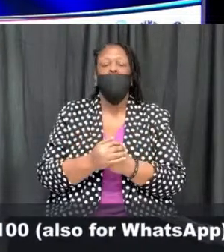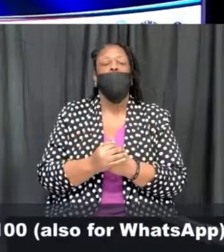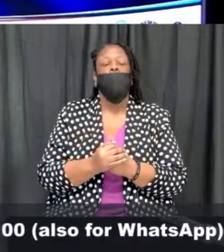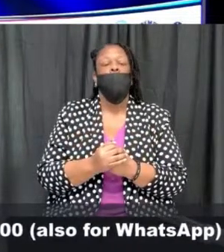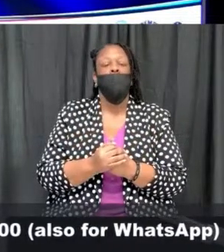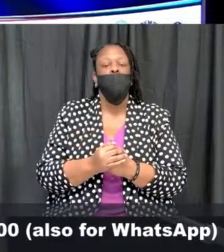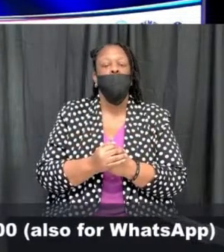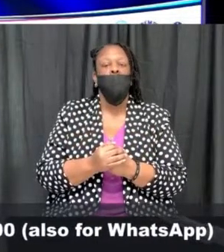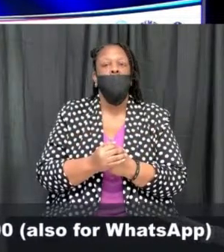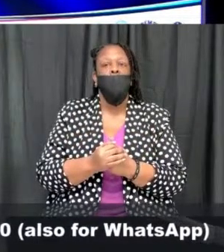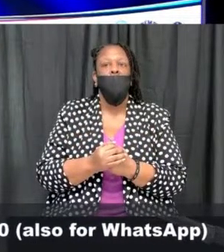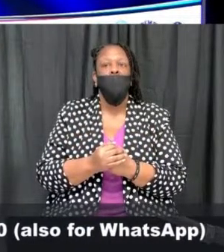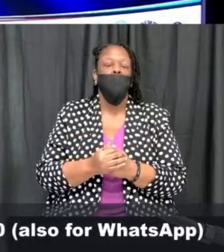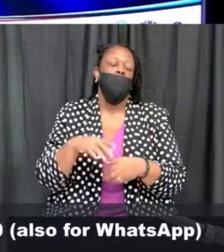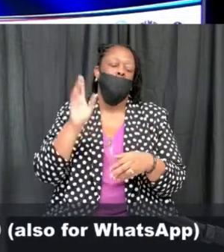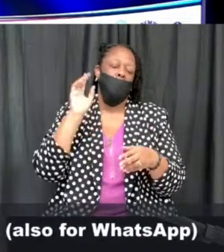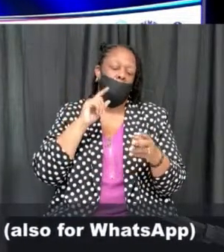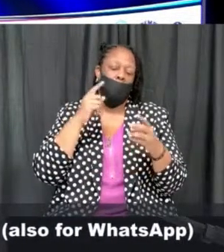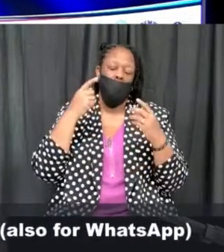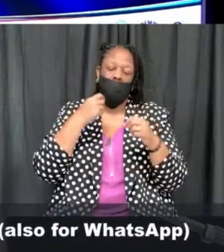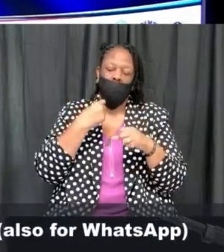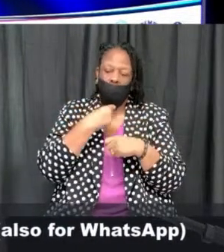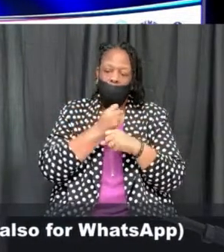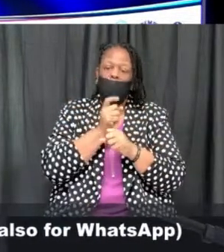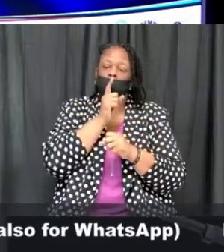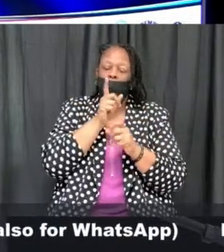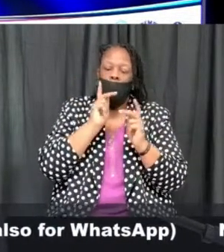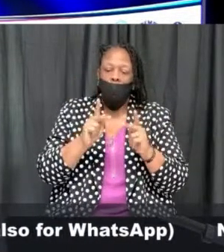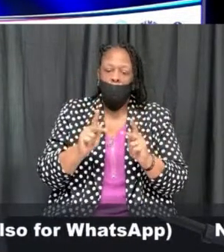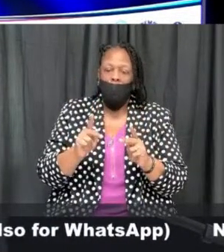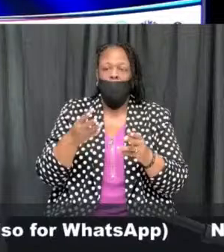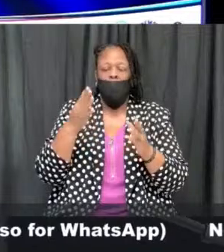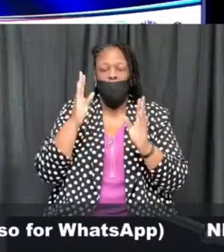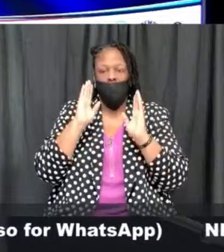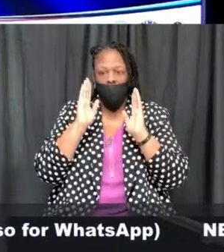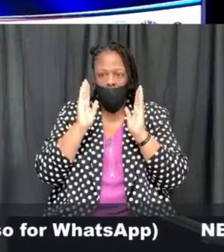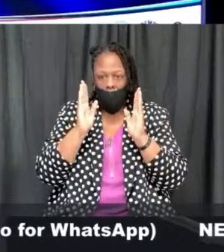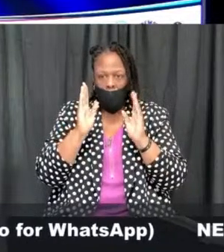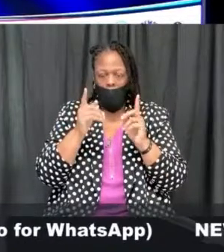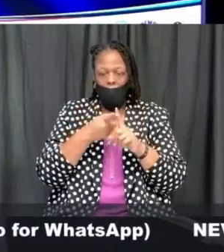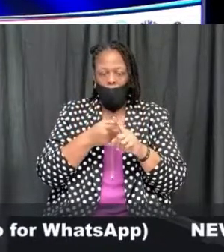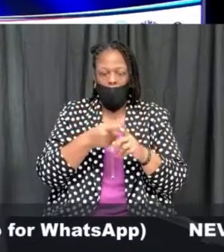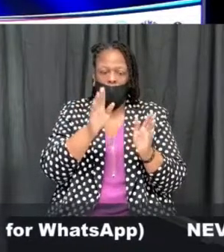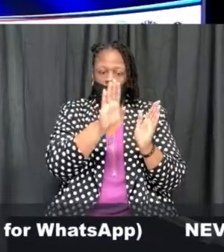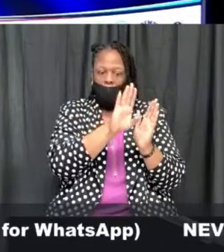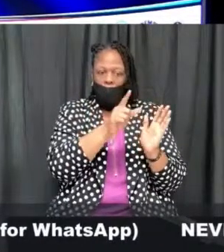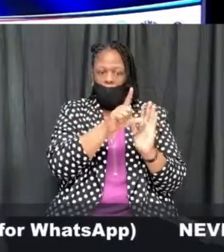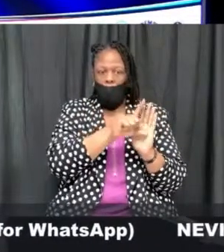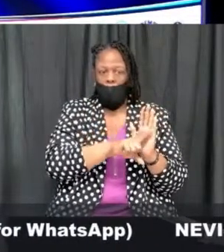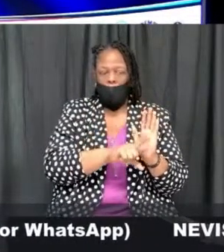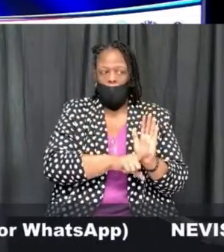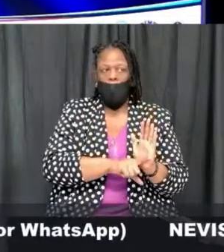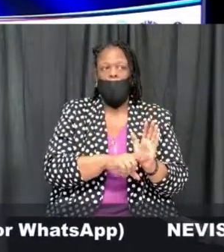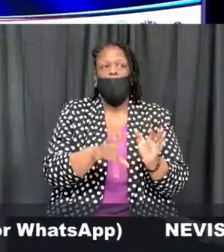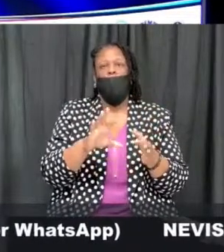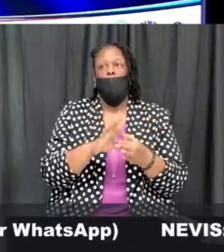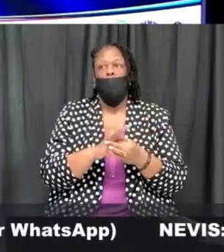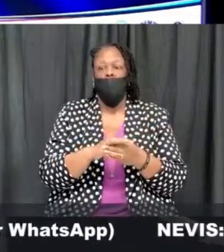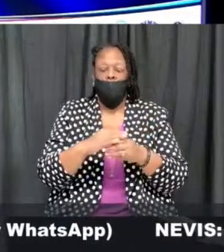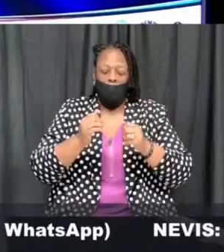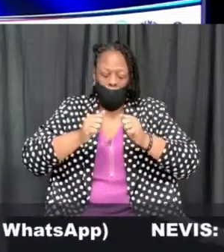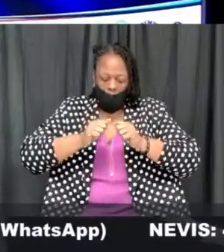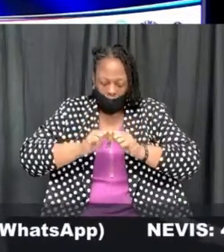To implement national initiatives as it pertains to the prevention, mitigation, and suppression